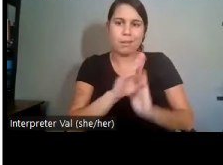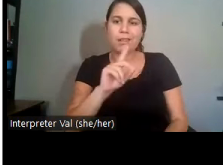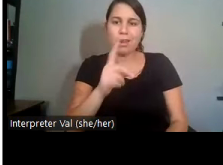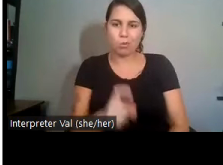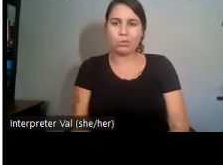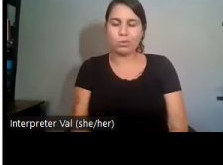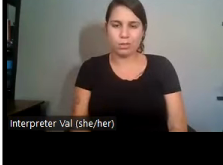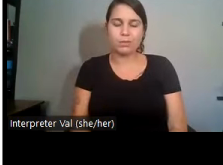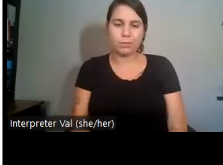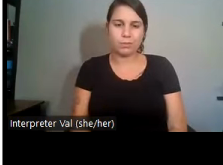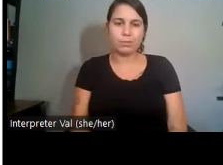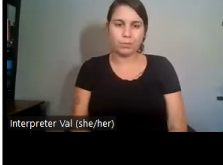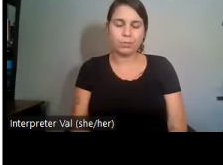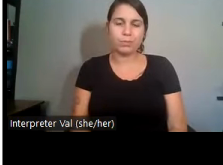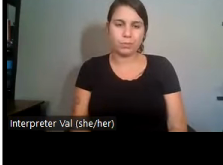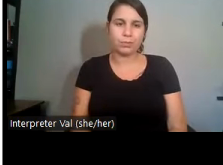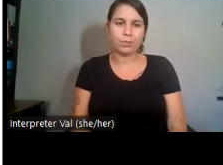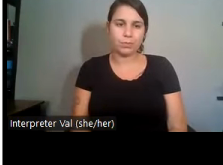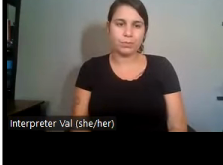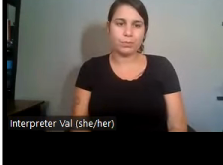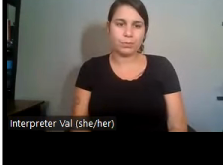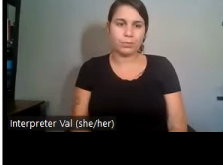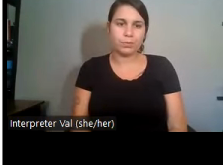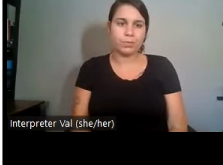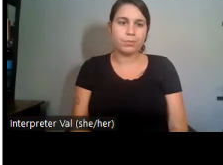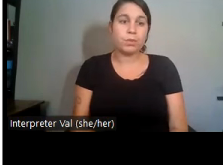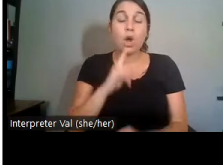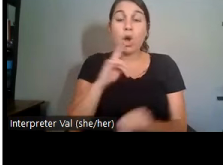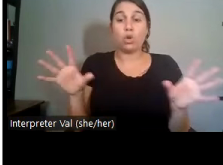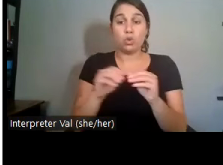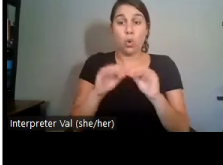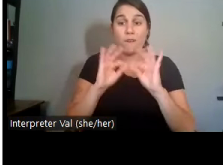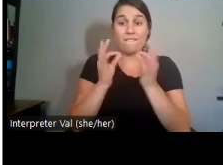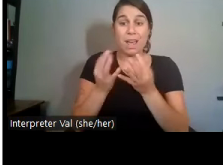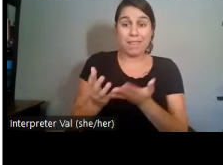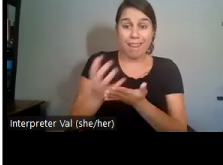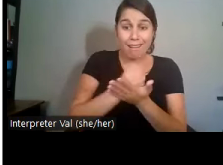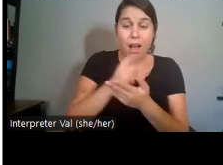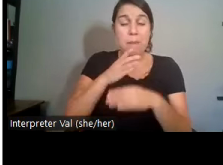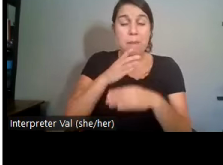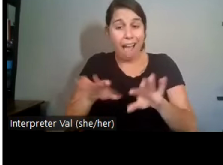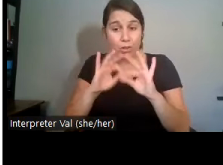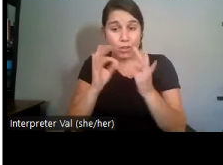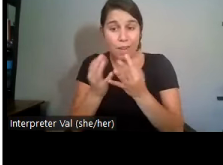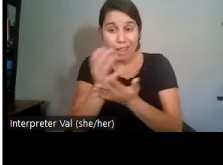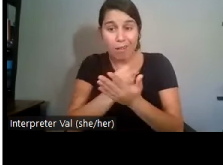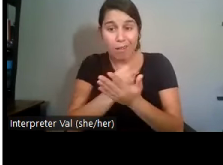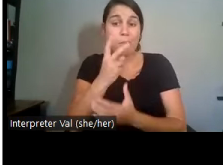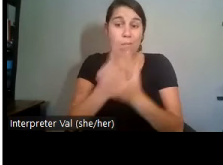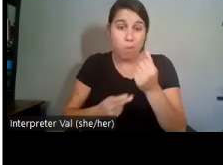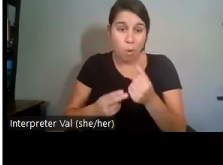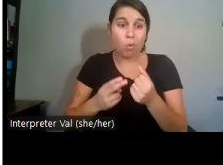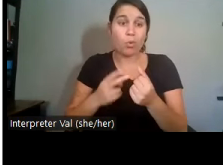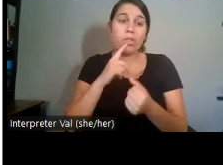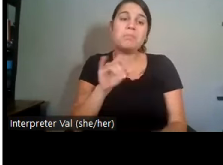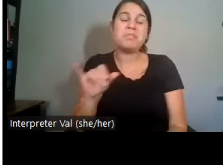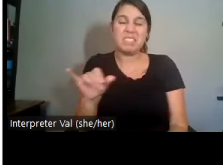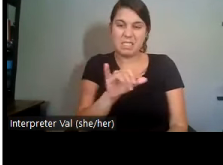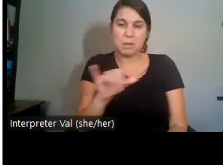diagnoses. Total combined family income and average family income as well are